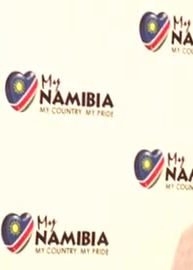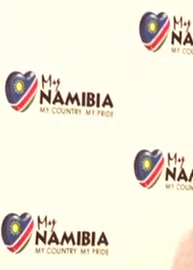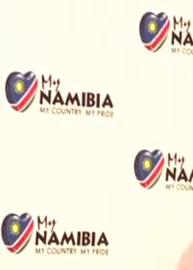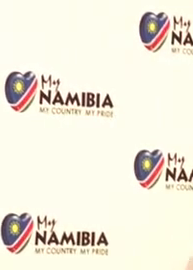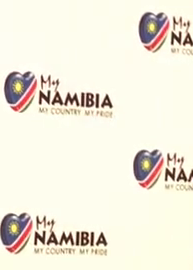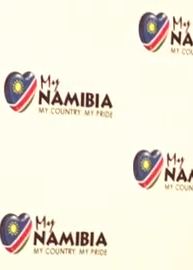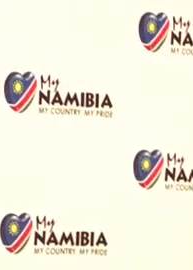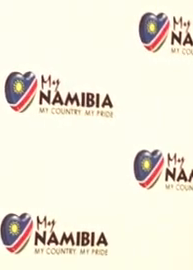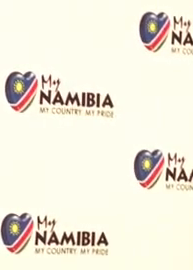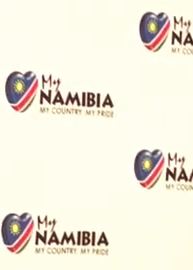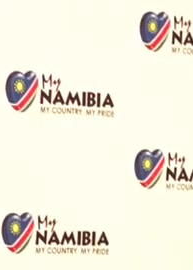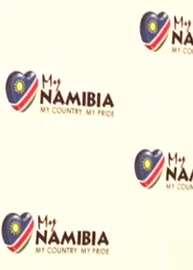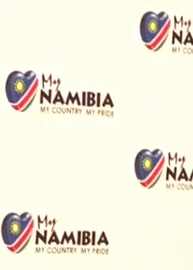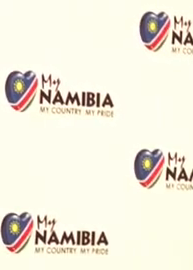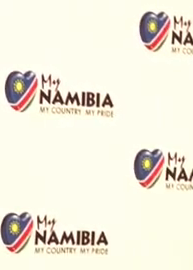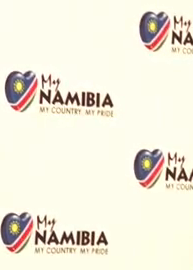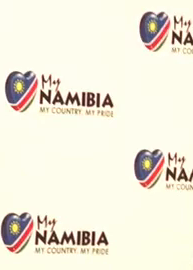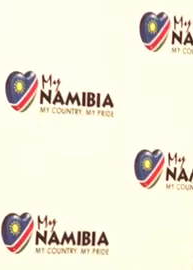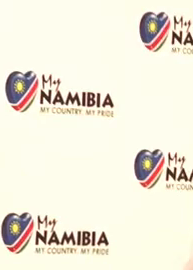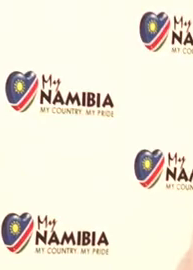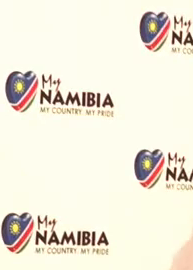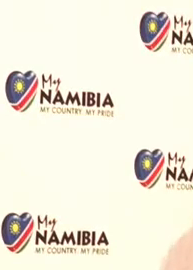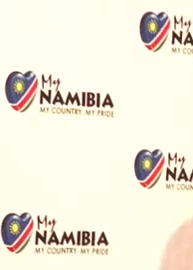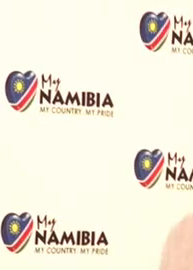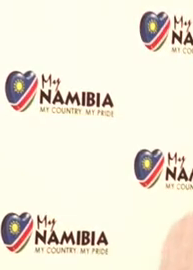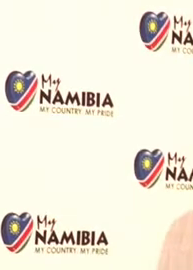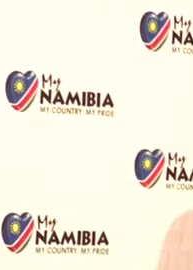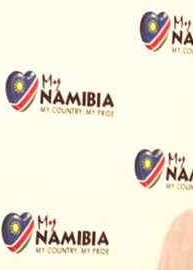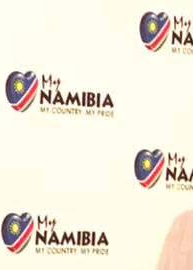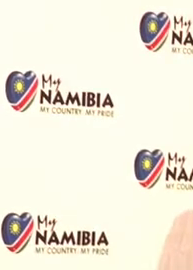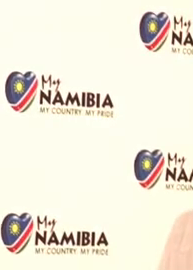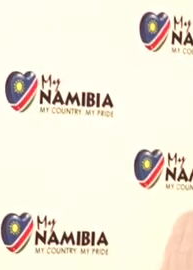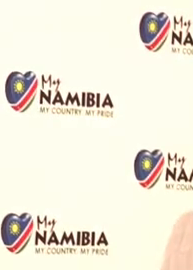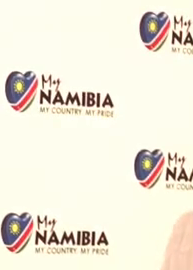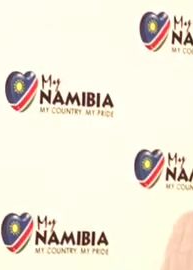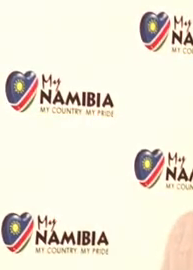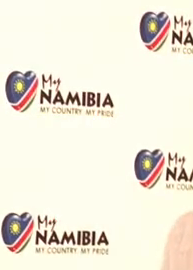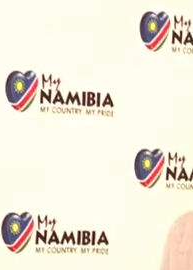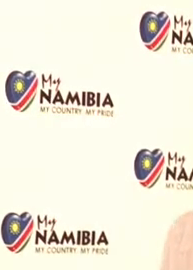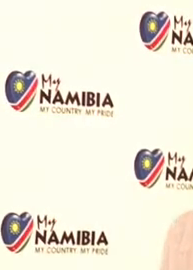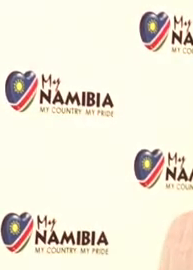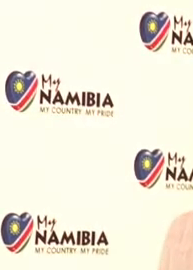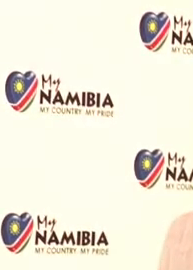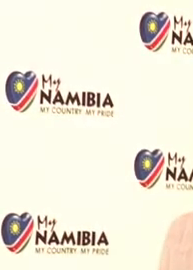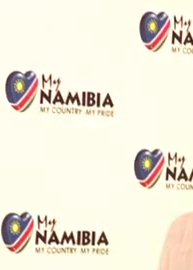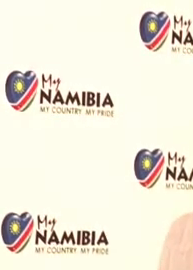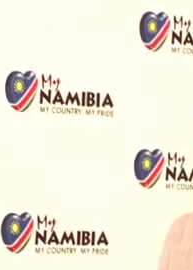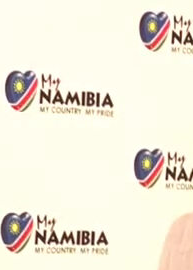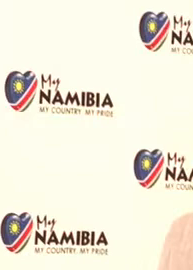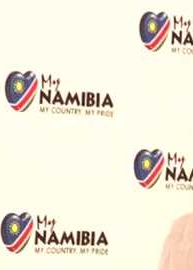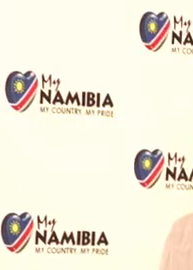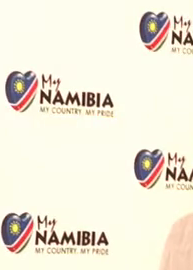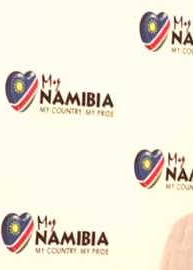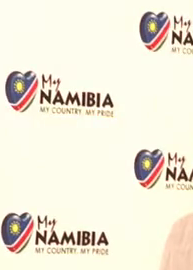Thank you. That was the conclusion of today's session. A big takeaway was at the end when Dr. Bernard Haufiku again